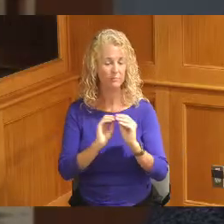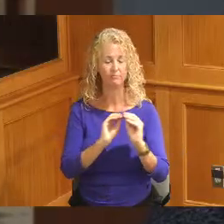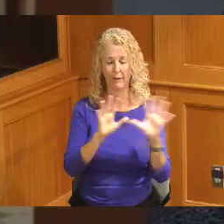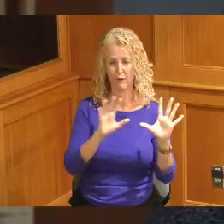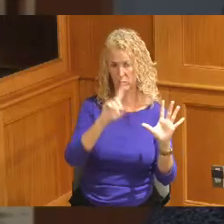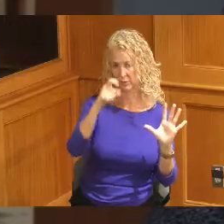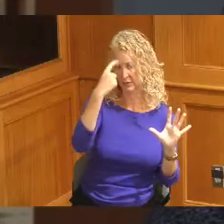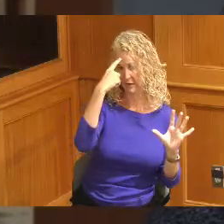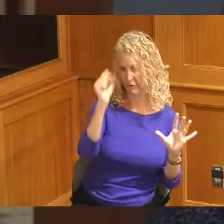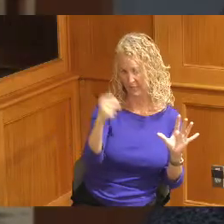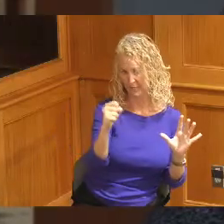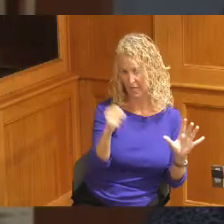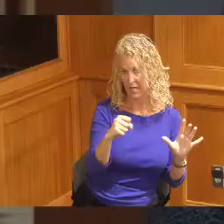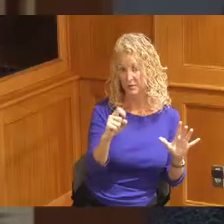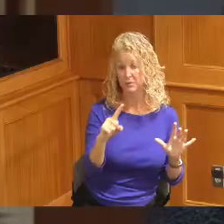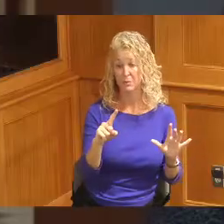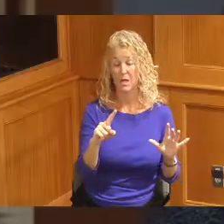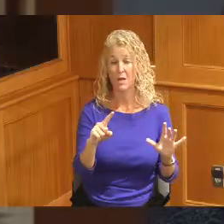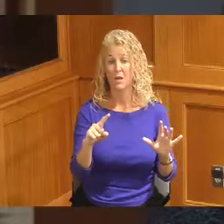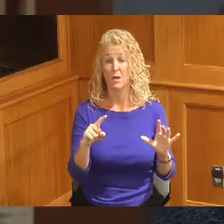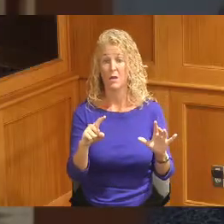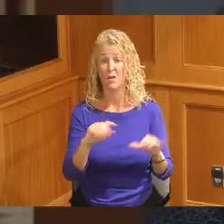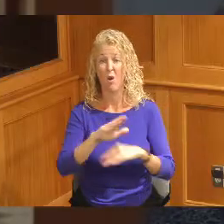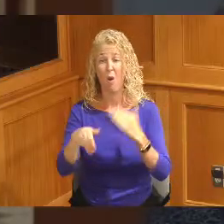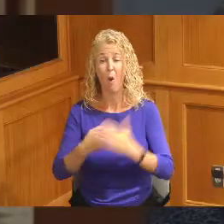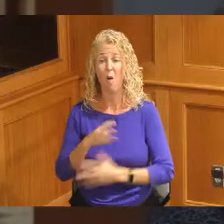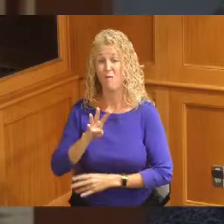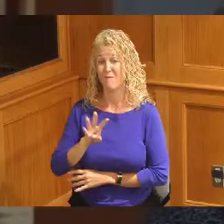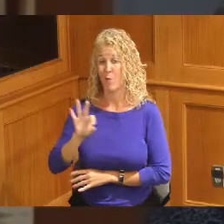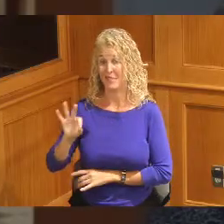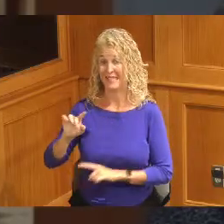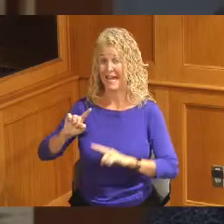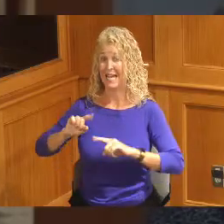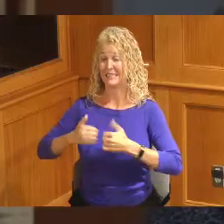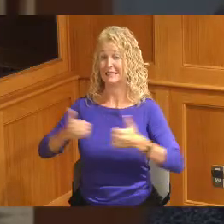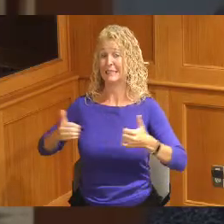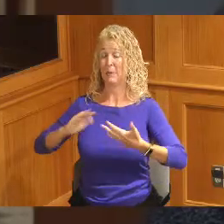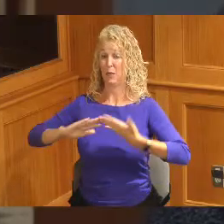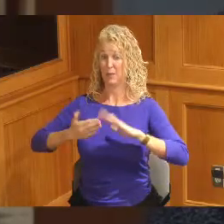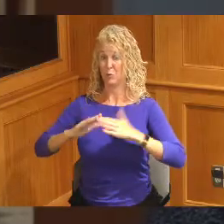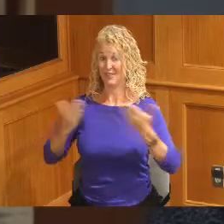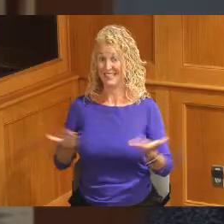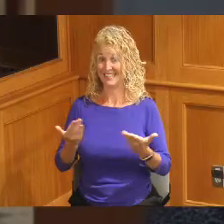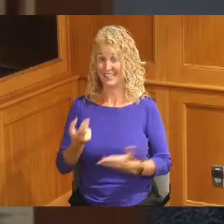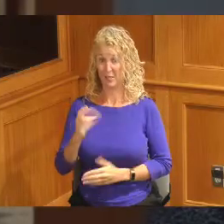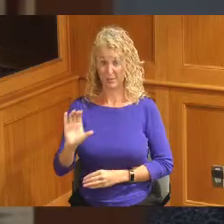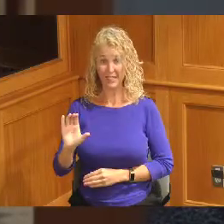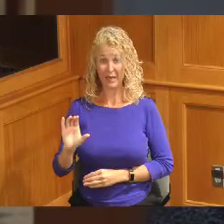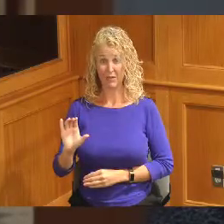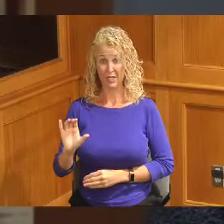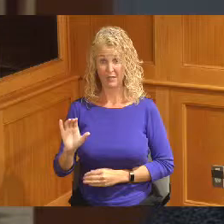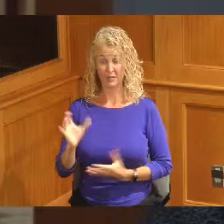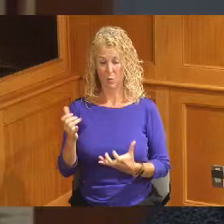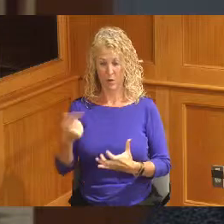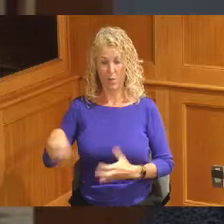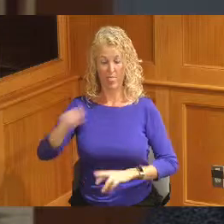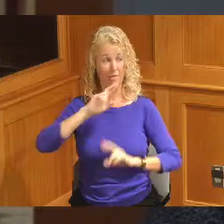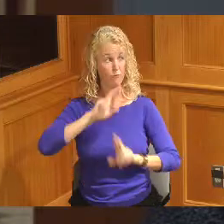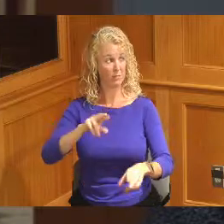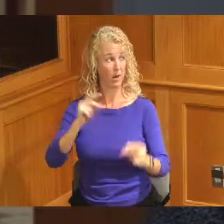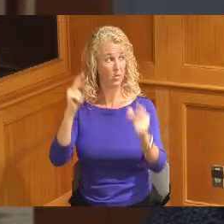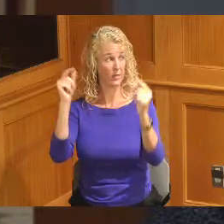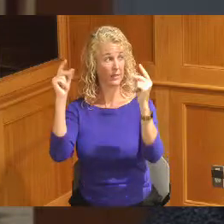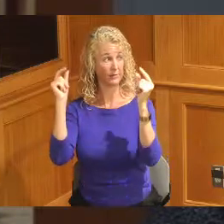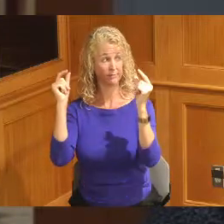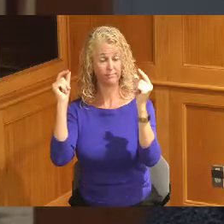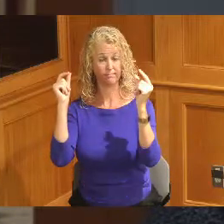government partners at the county level. We work with all 49 communities to work to get them prepared to respond to disasters within their